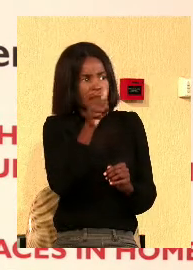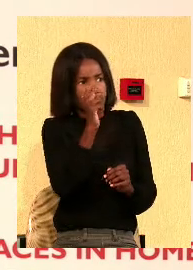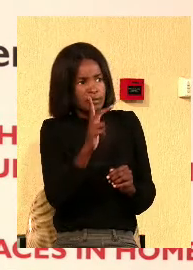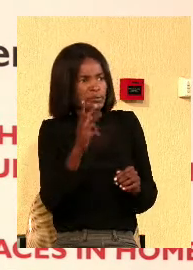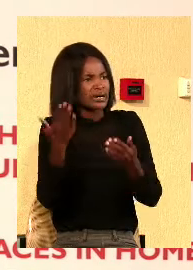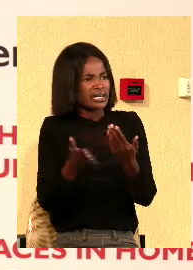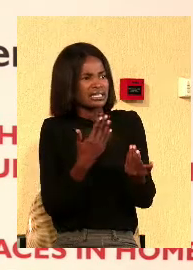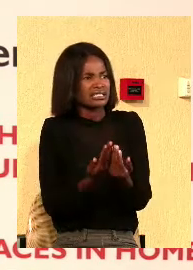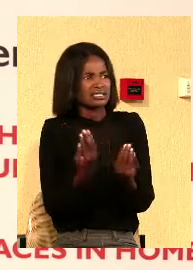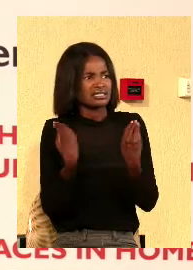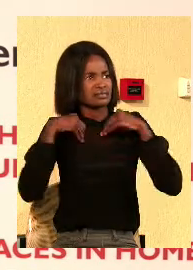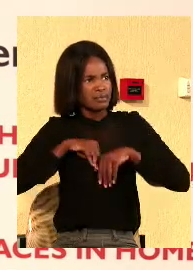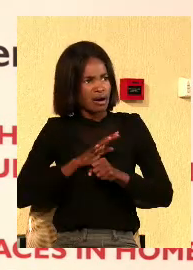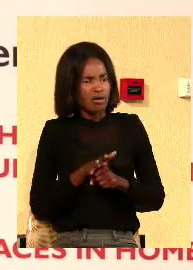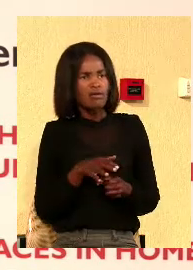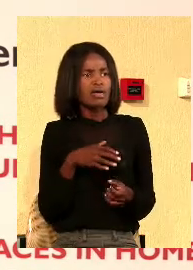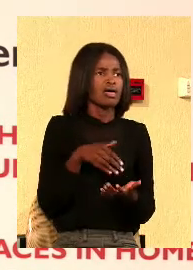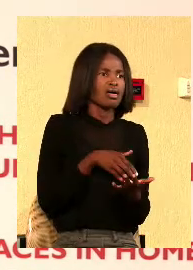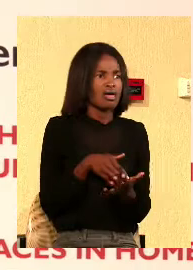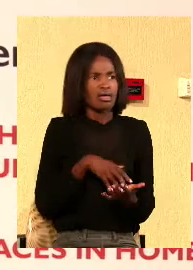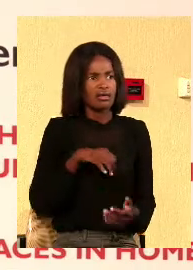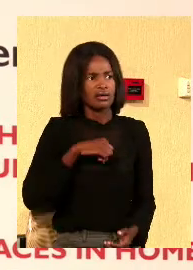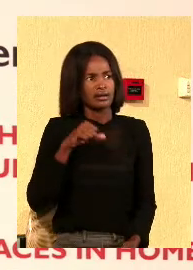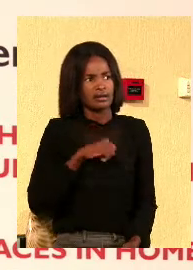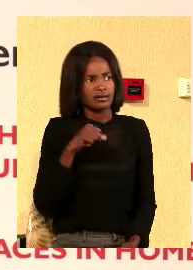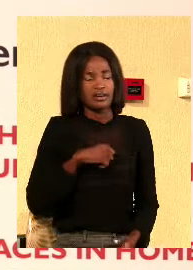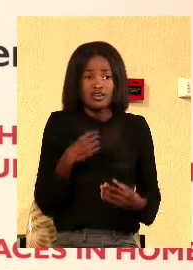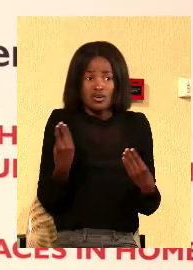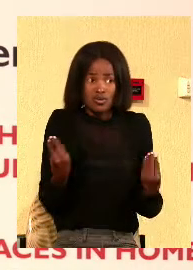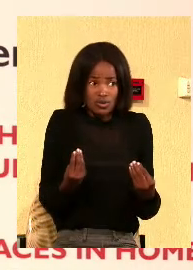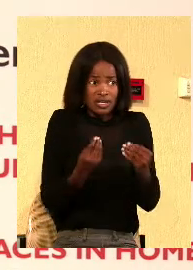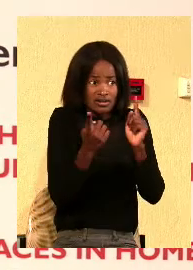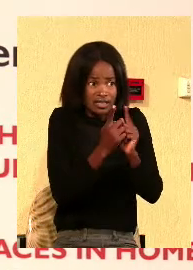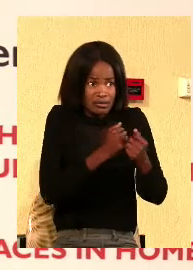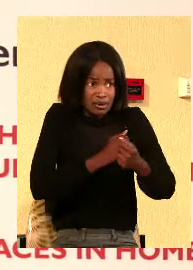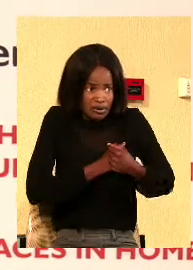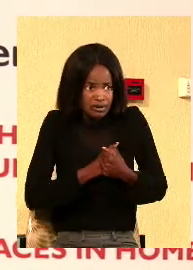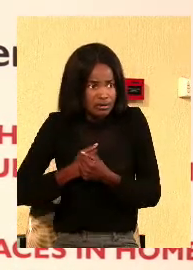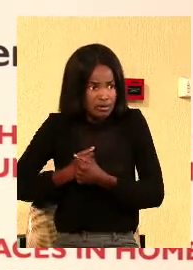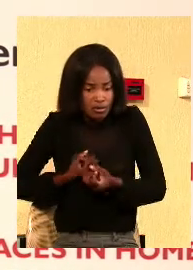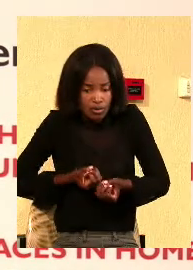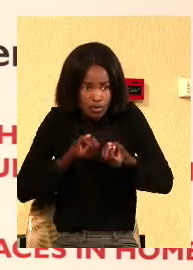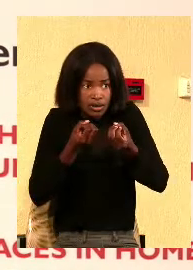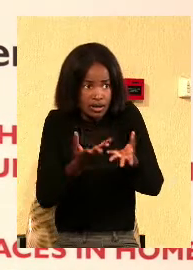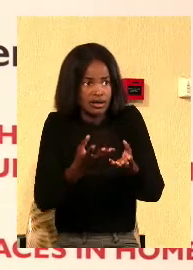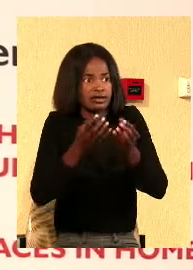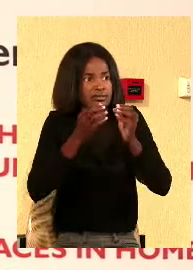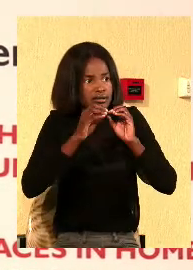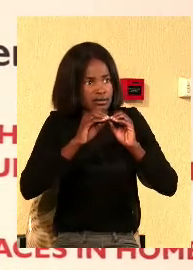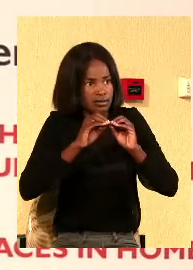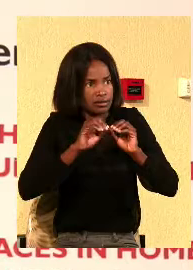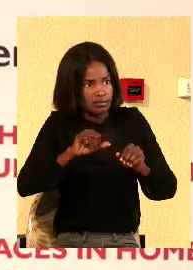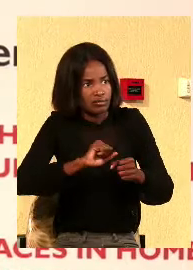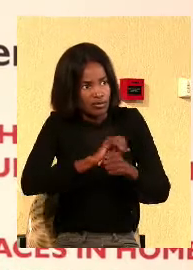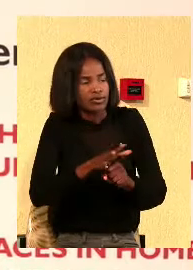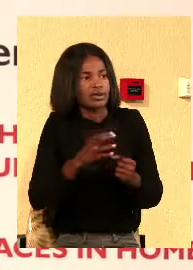making their grandparents sick, and they themselves not actually falling sick. Well, we've heard and we've